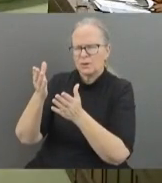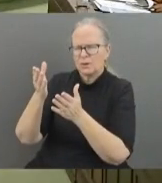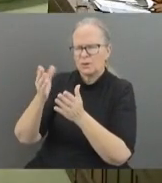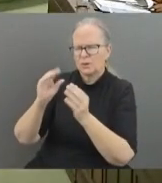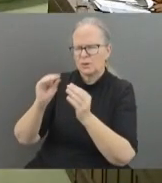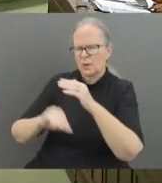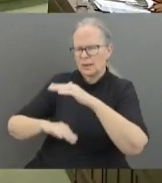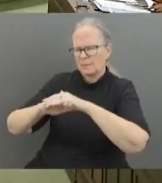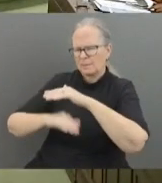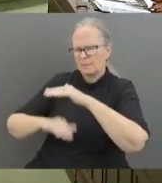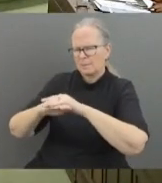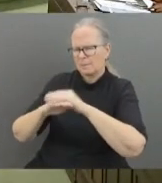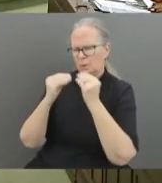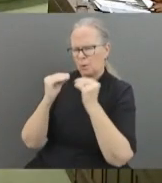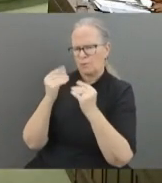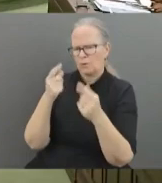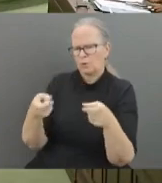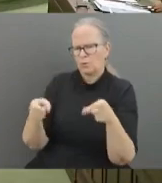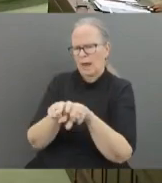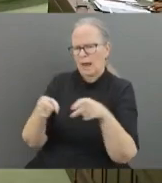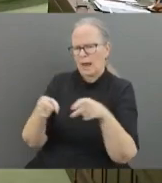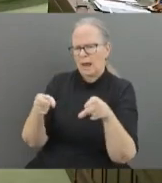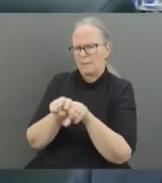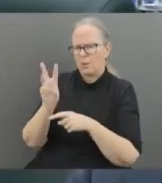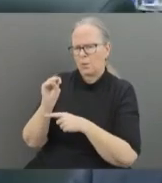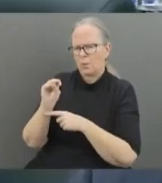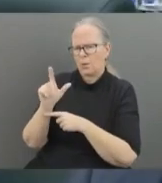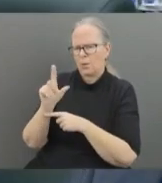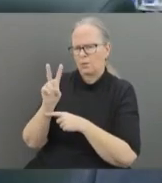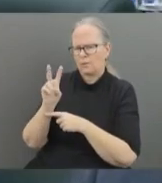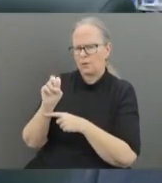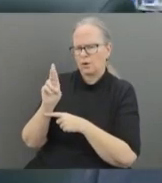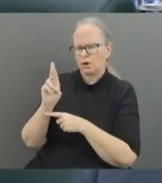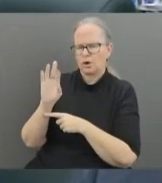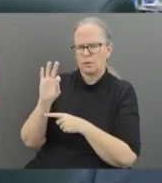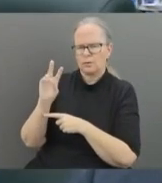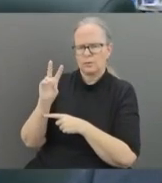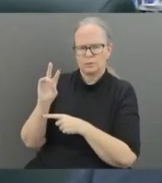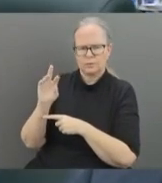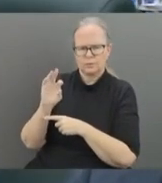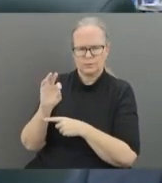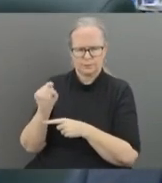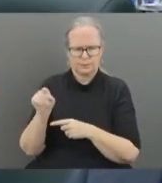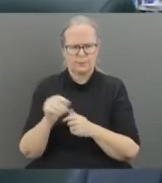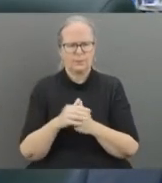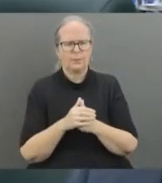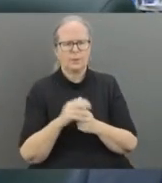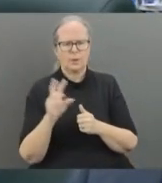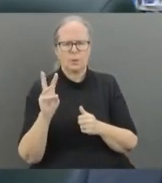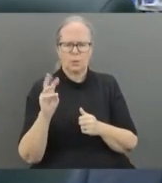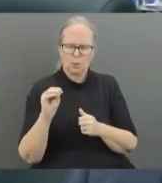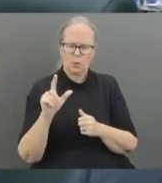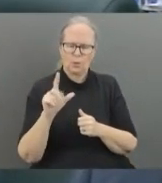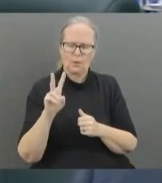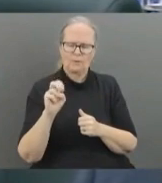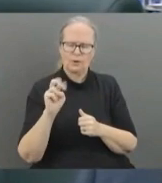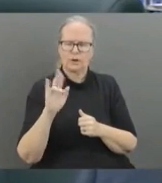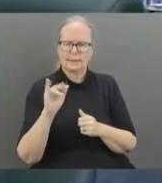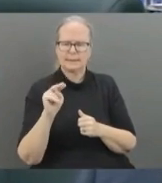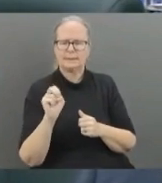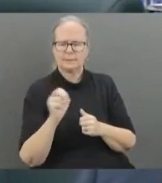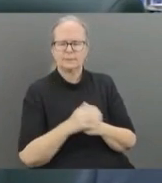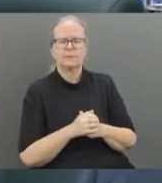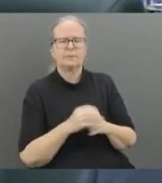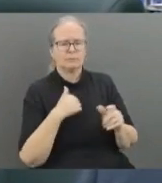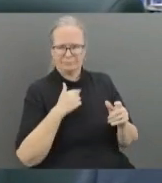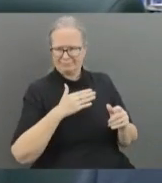Honourable Minister of Forestry and Parks. Thank you very much, Mr. Speaker, and it's a joy to actually talk about wolverines. This might be the first time in the legislature we've had to have